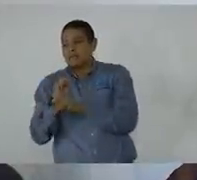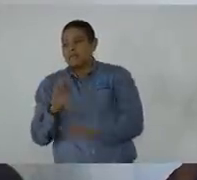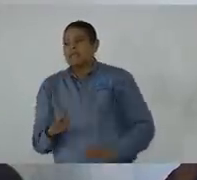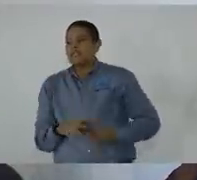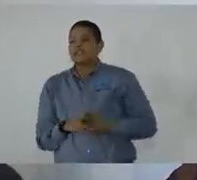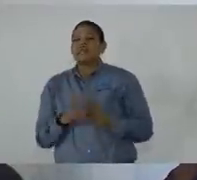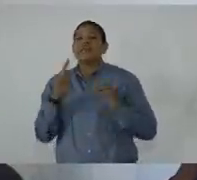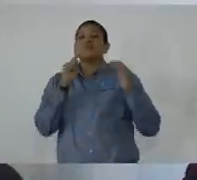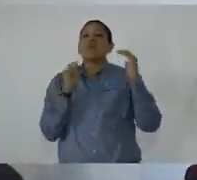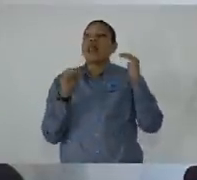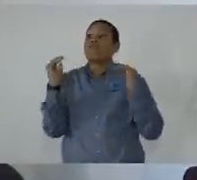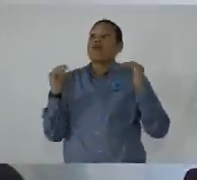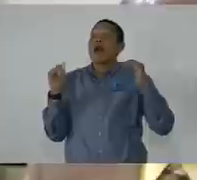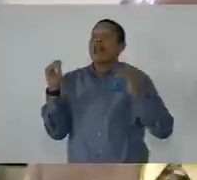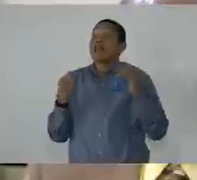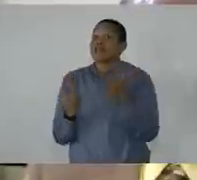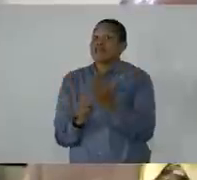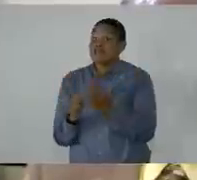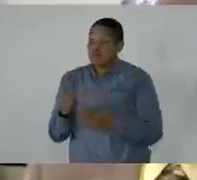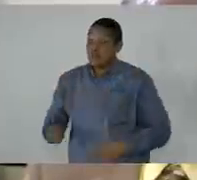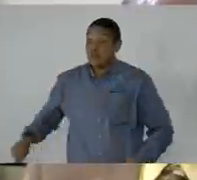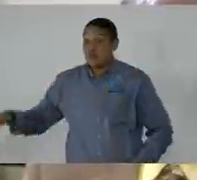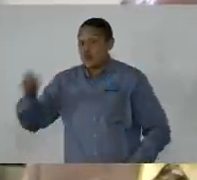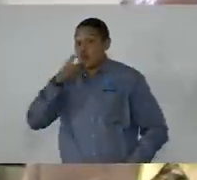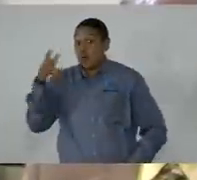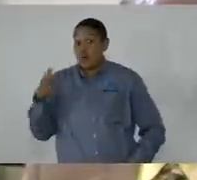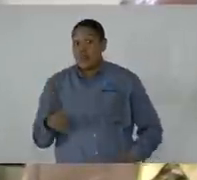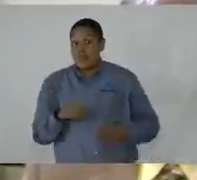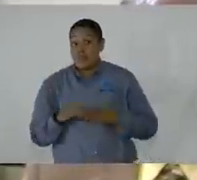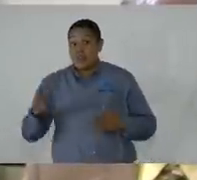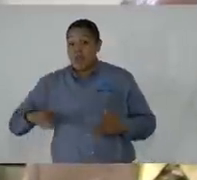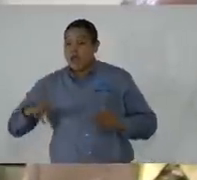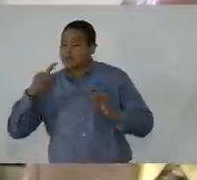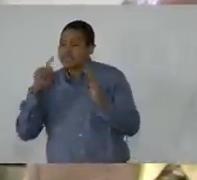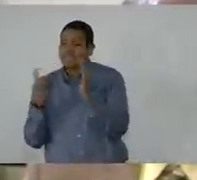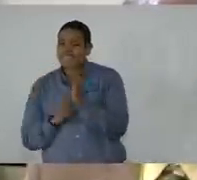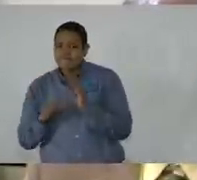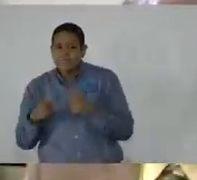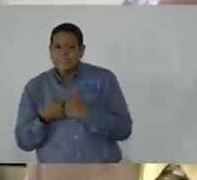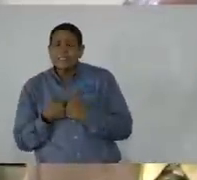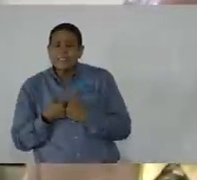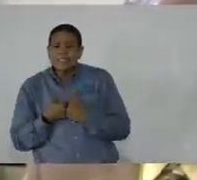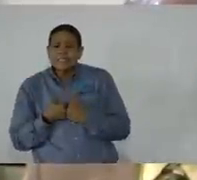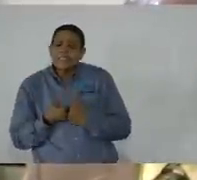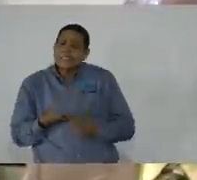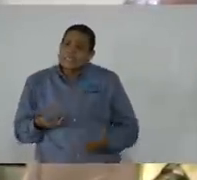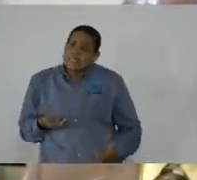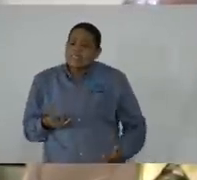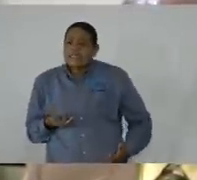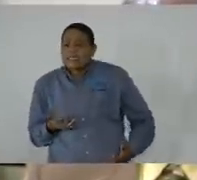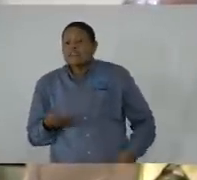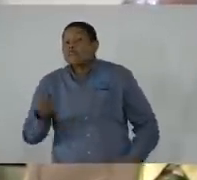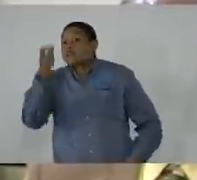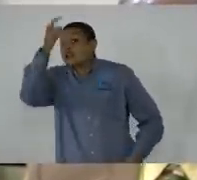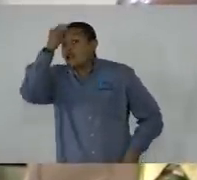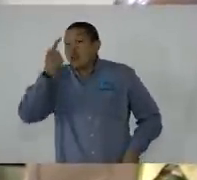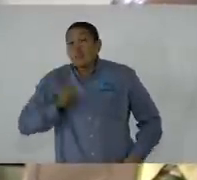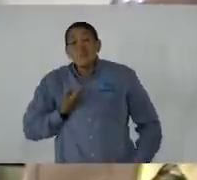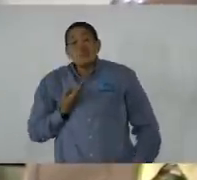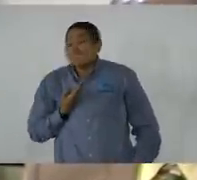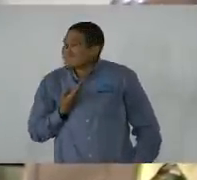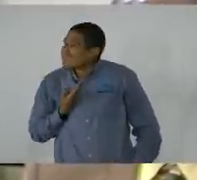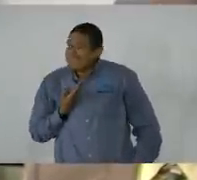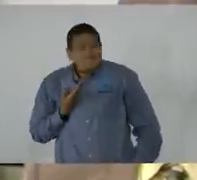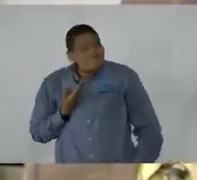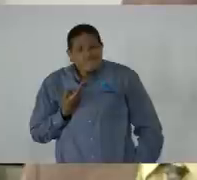It's a balance which those of us in this house realize is challenging, and we could not do this alone. So